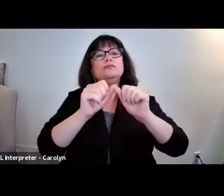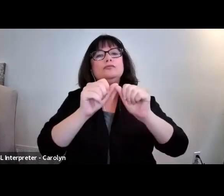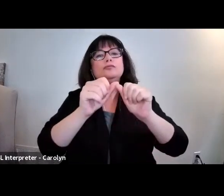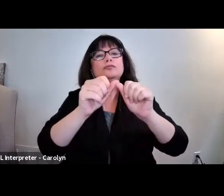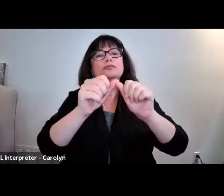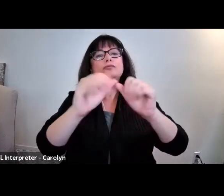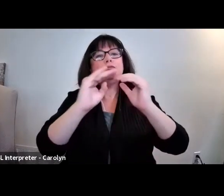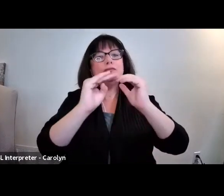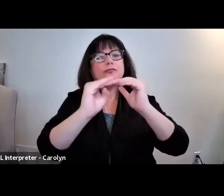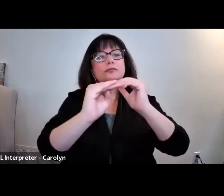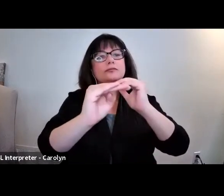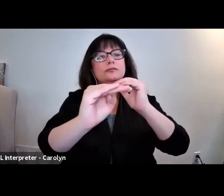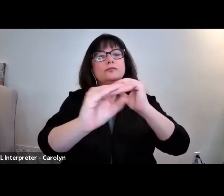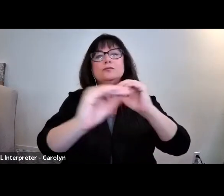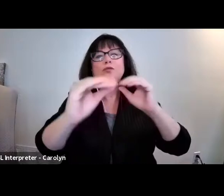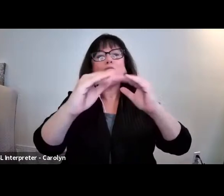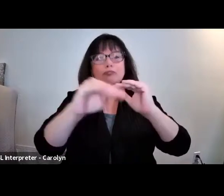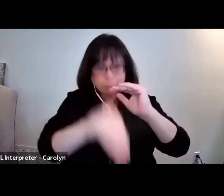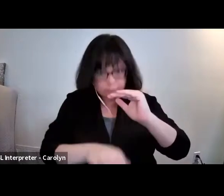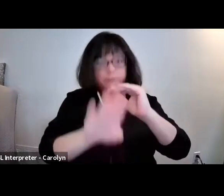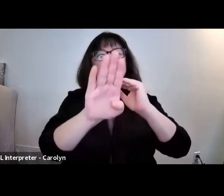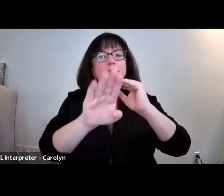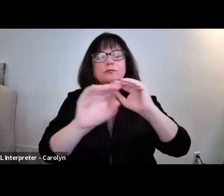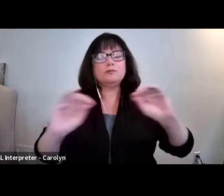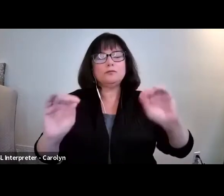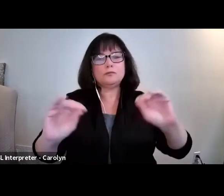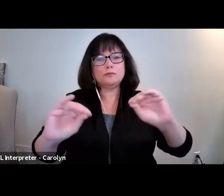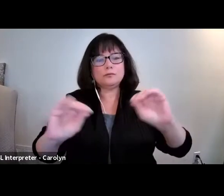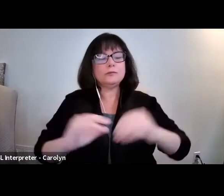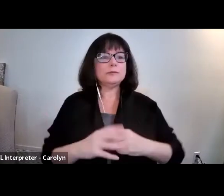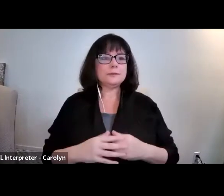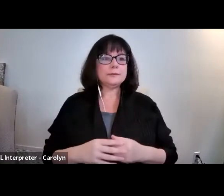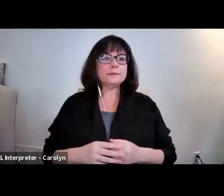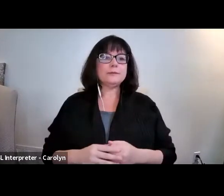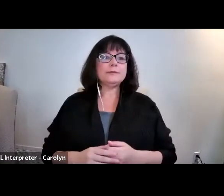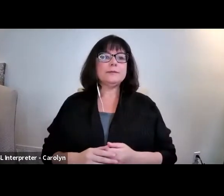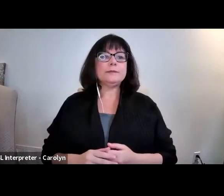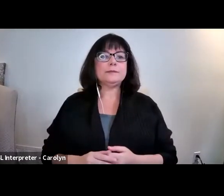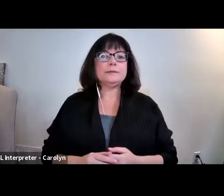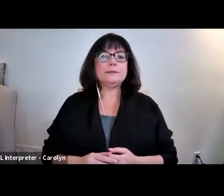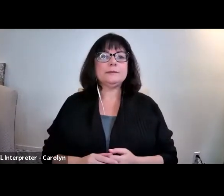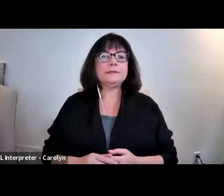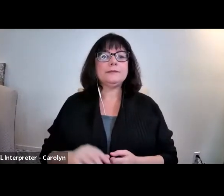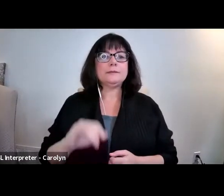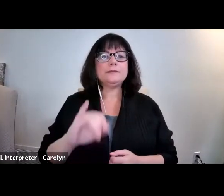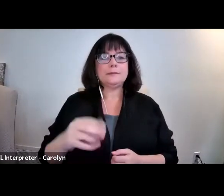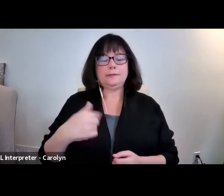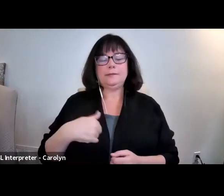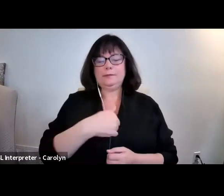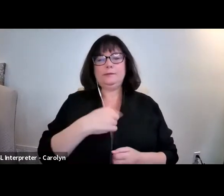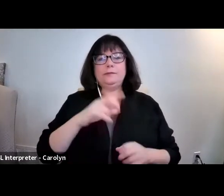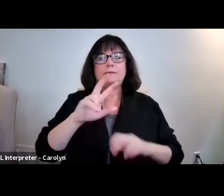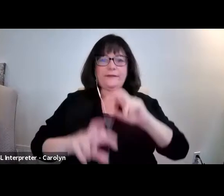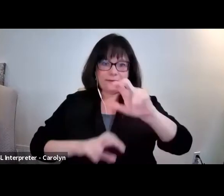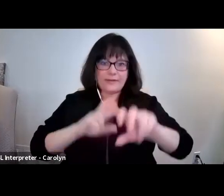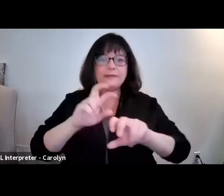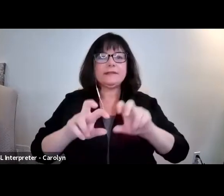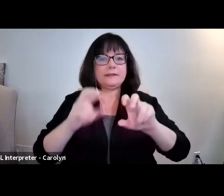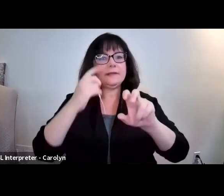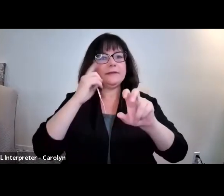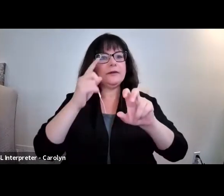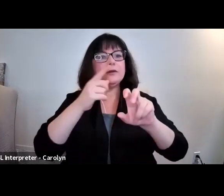overall. Further funds have in fact been targeted and invested in our IT systems and